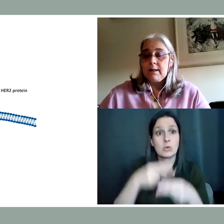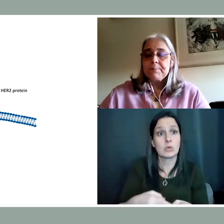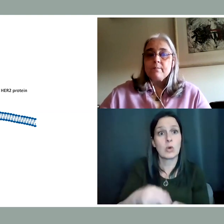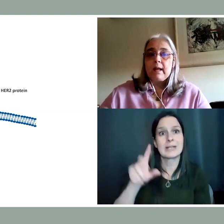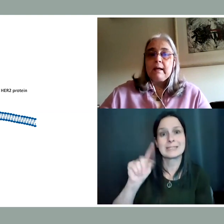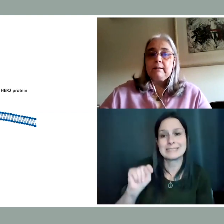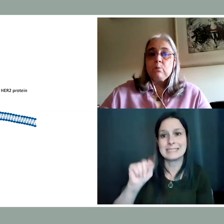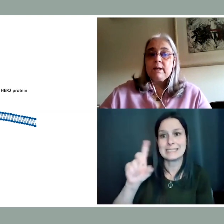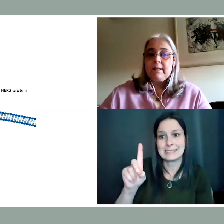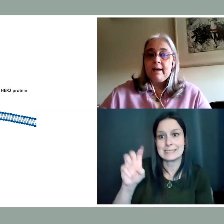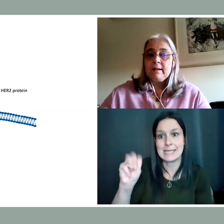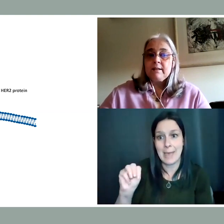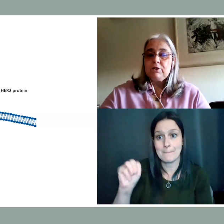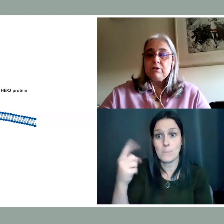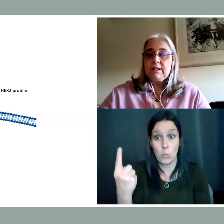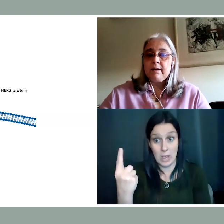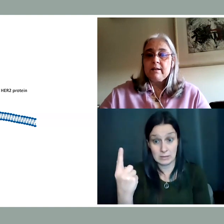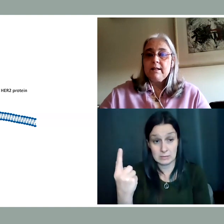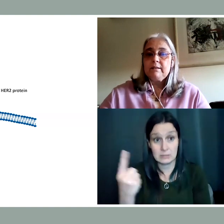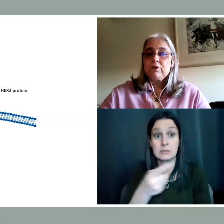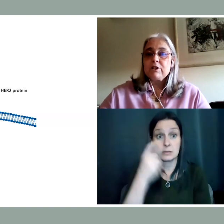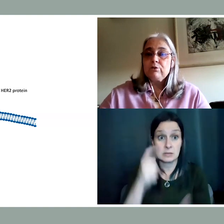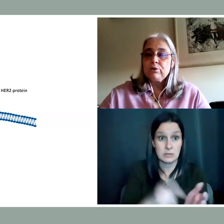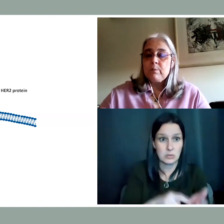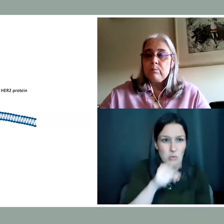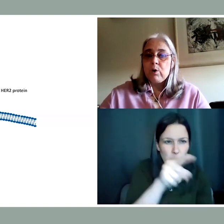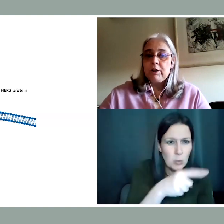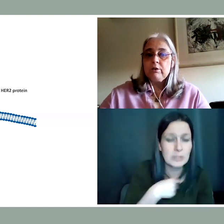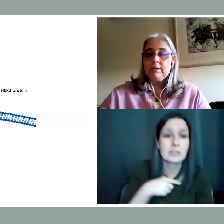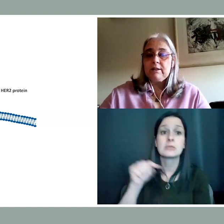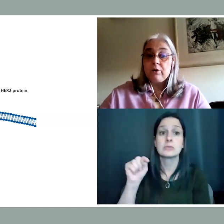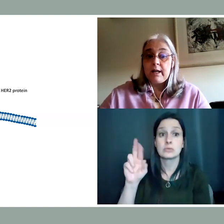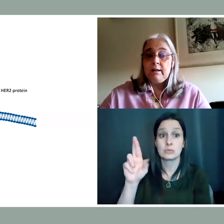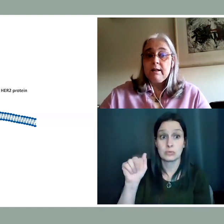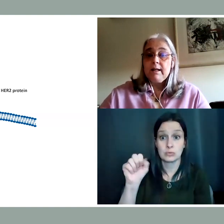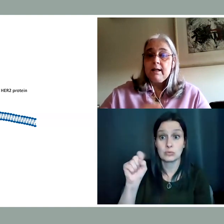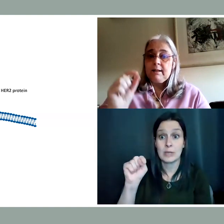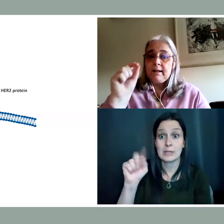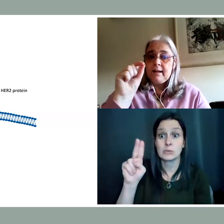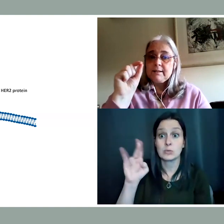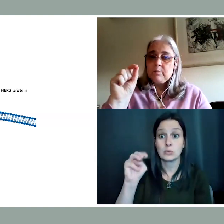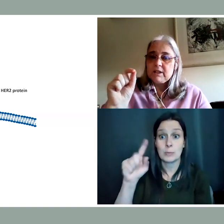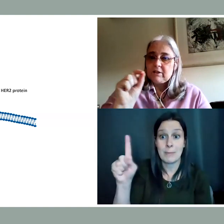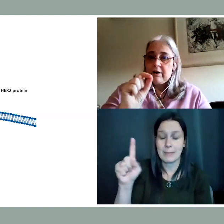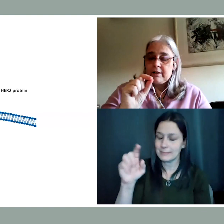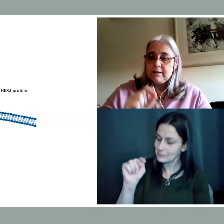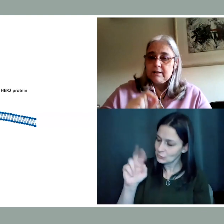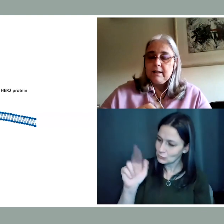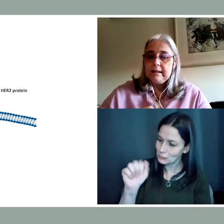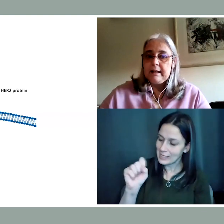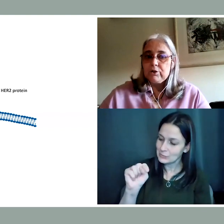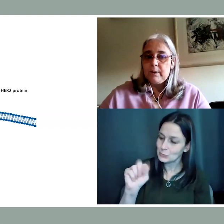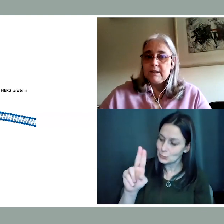TDM1. And what it has is, you see there, the trastuzumab molecule in green, and it has some